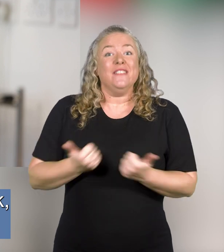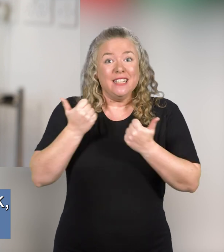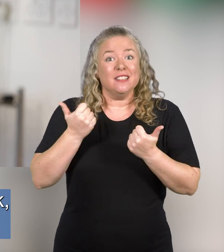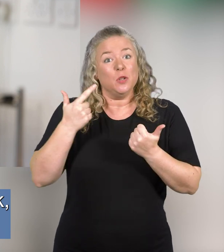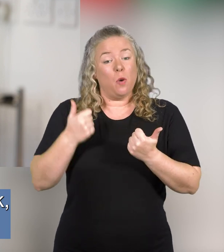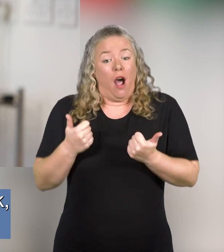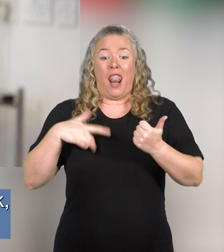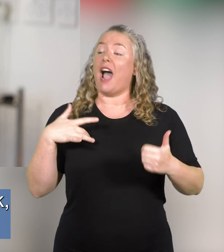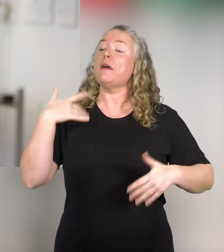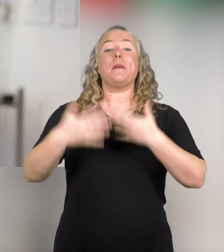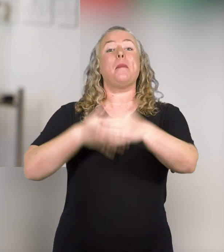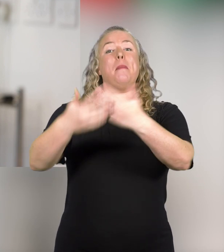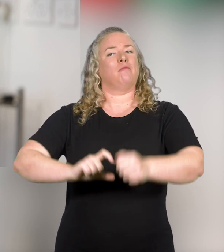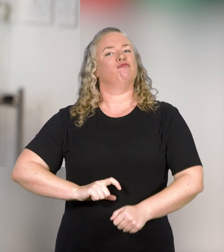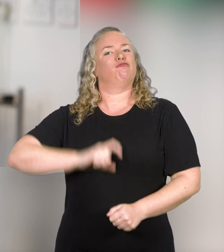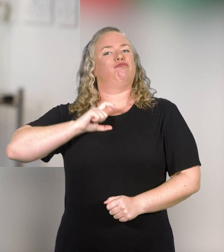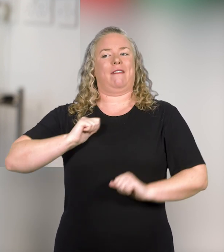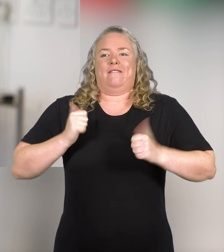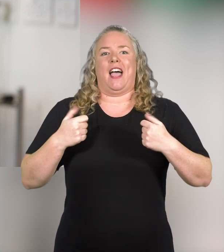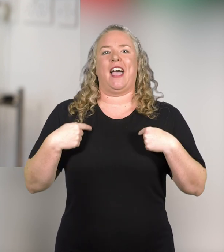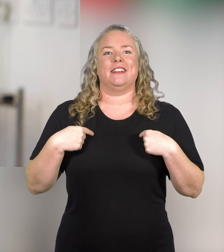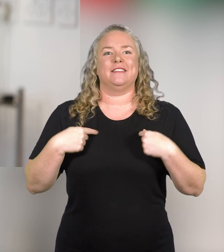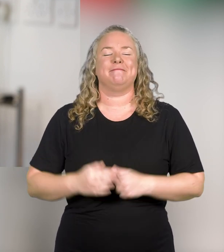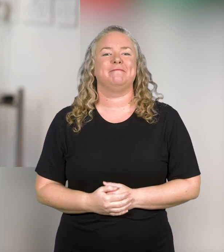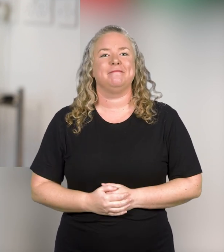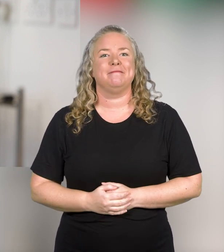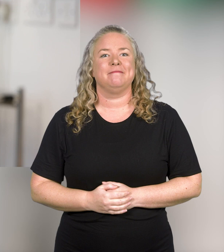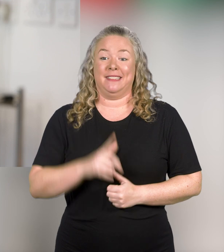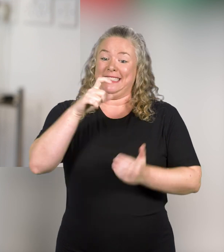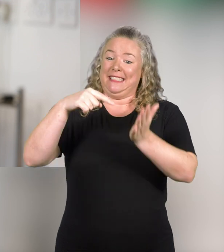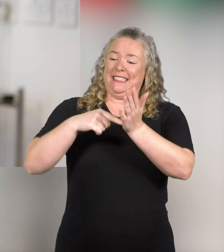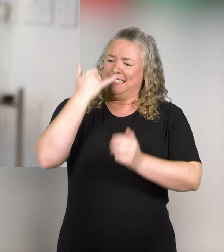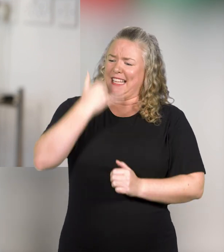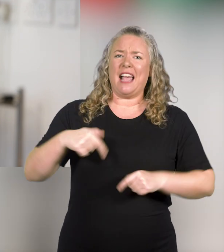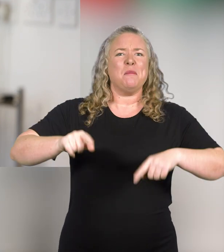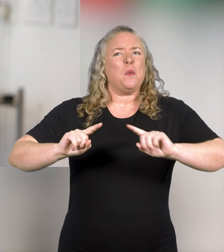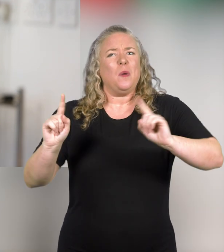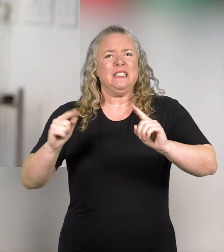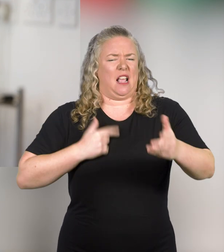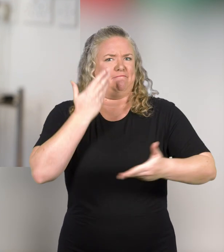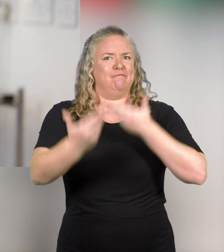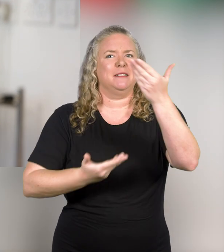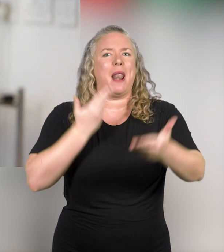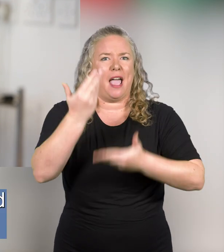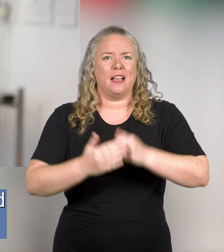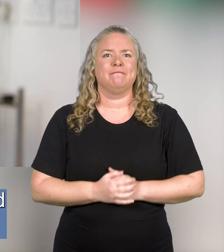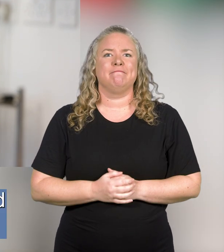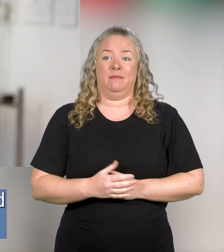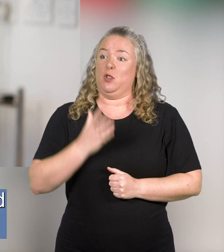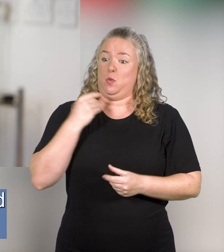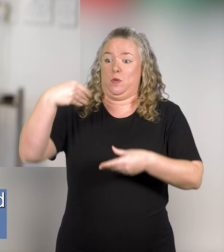check, you'll have the confidence to go on and carry on with your life normally. Let me tell you about the CT scan.